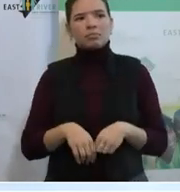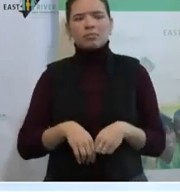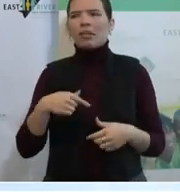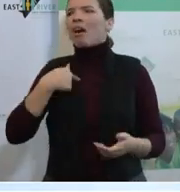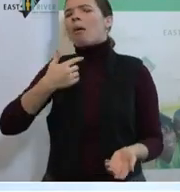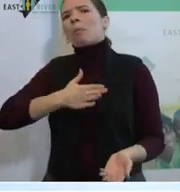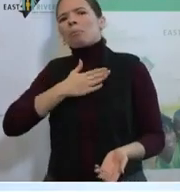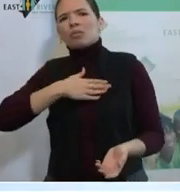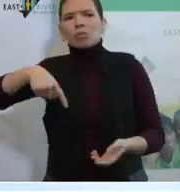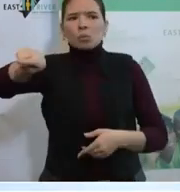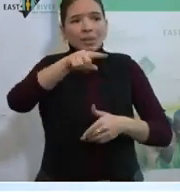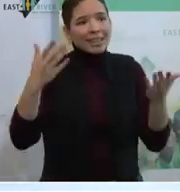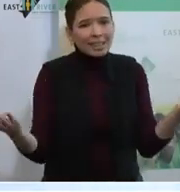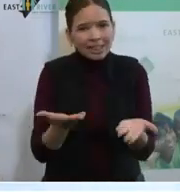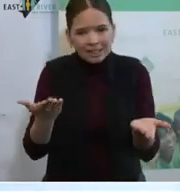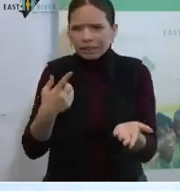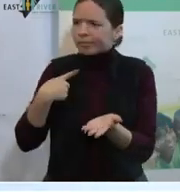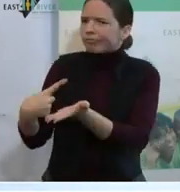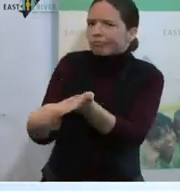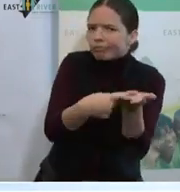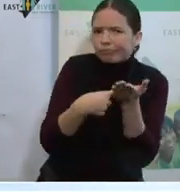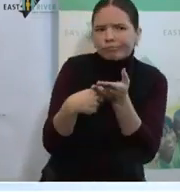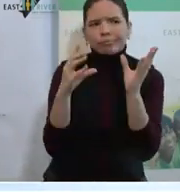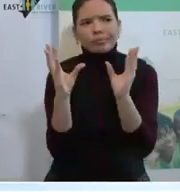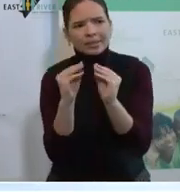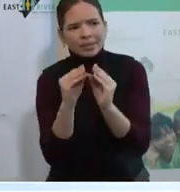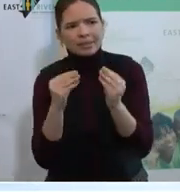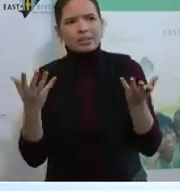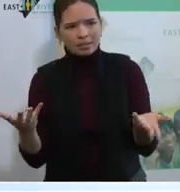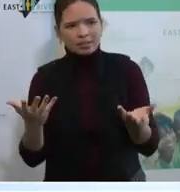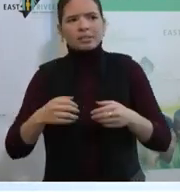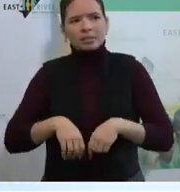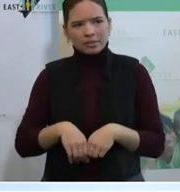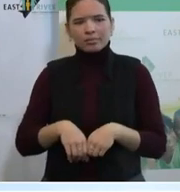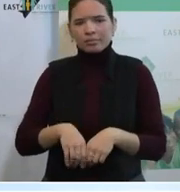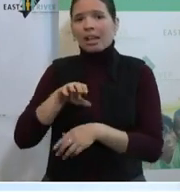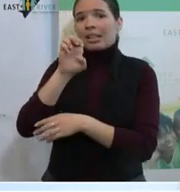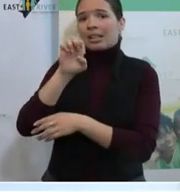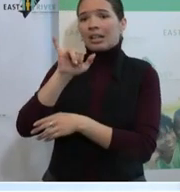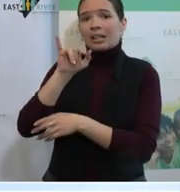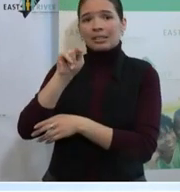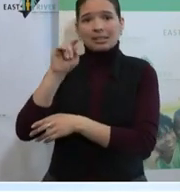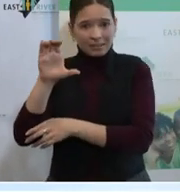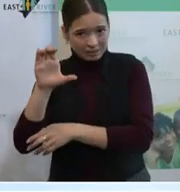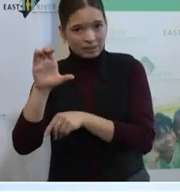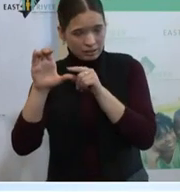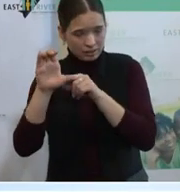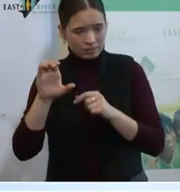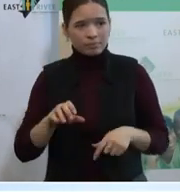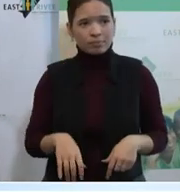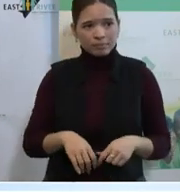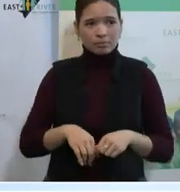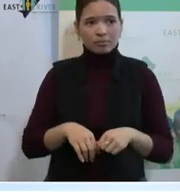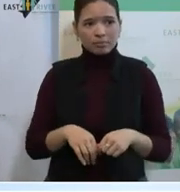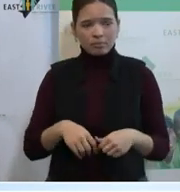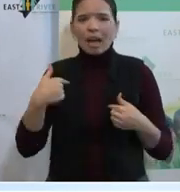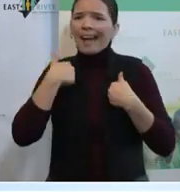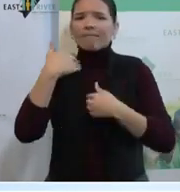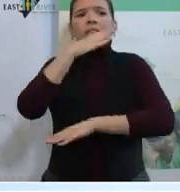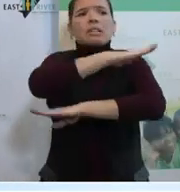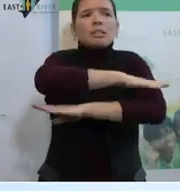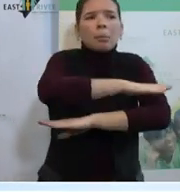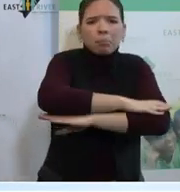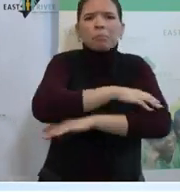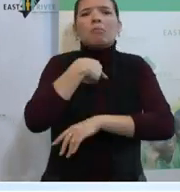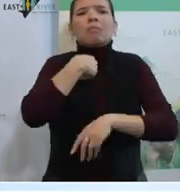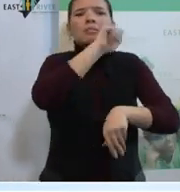number of services that we offer here at East River, and there are tables back in the back. We provide services for